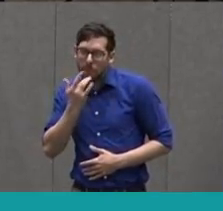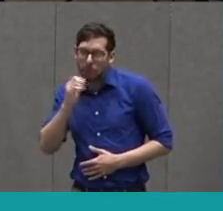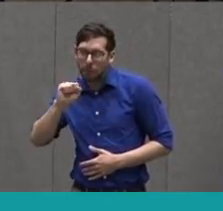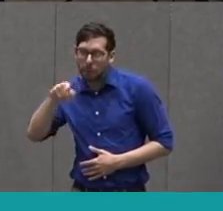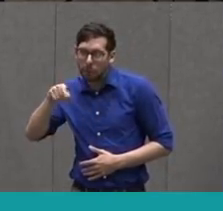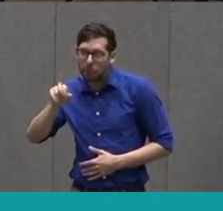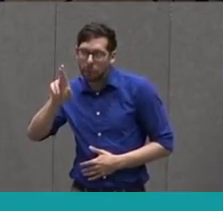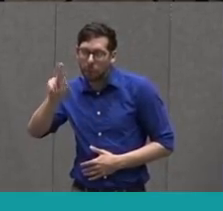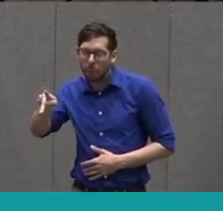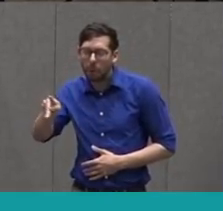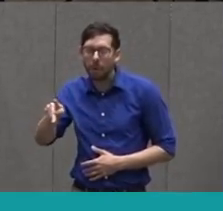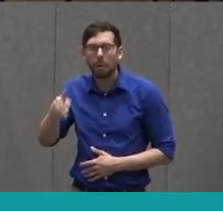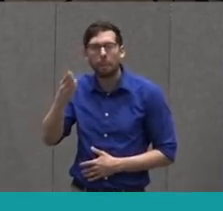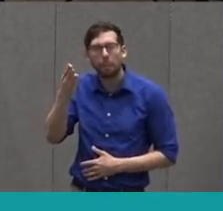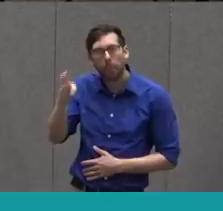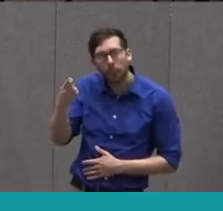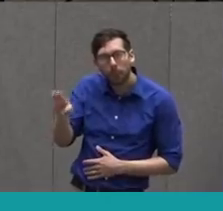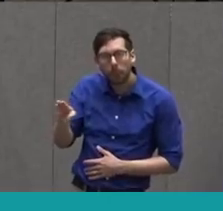of different colors?